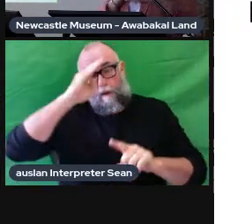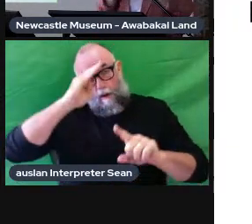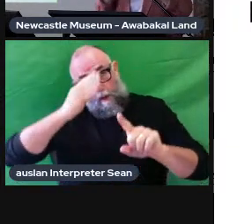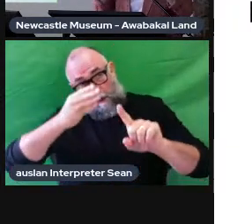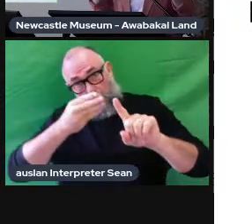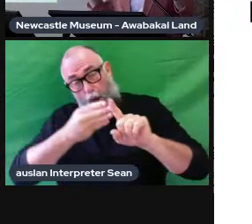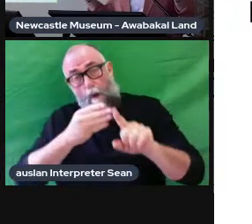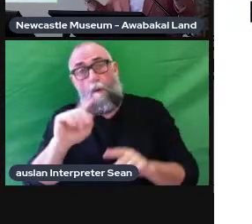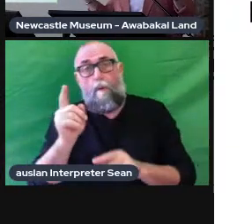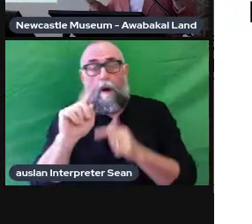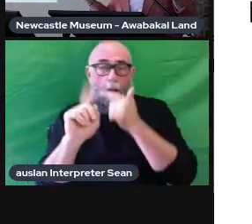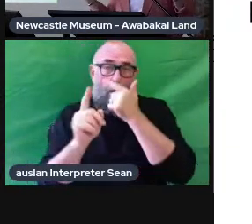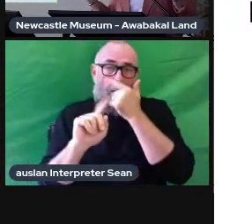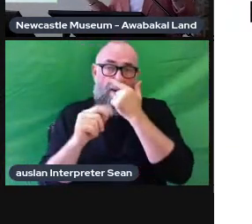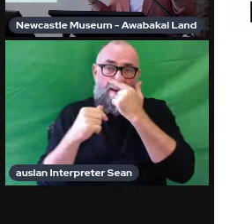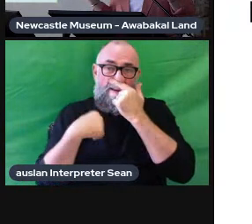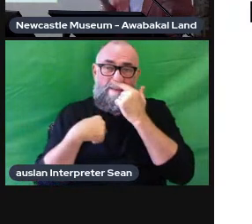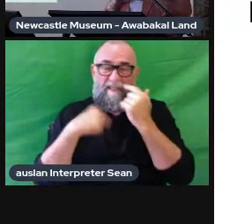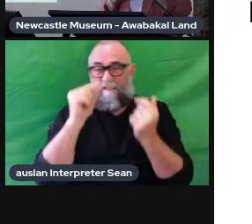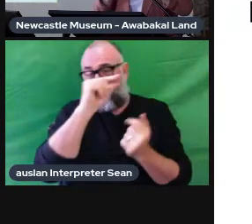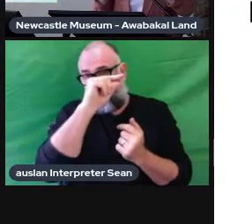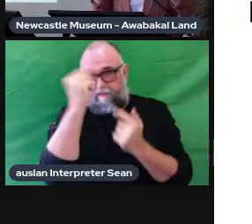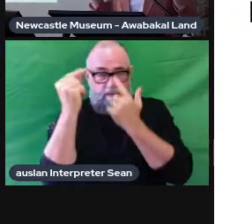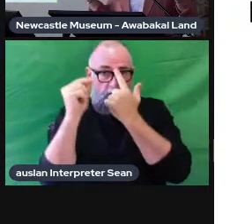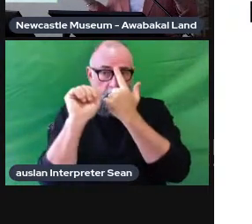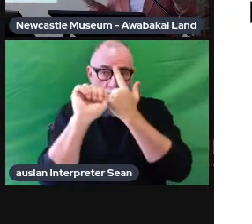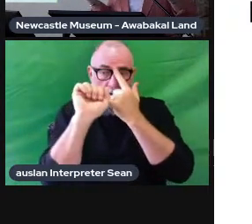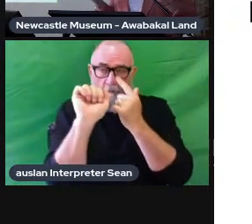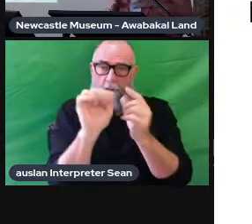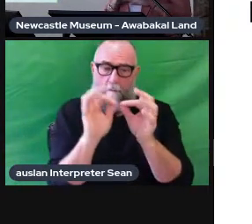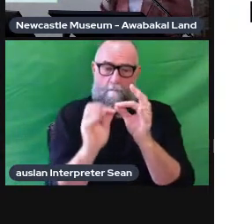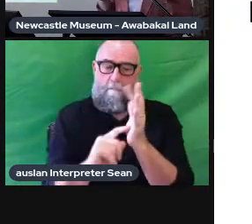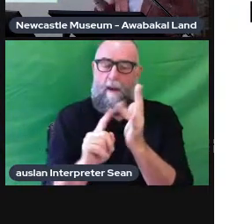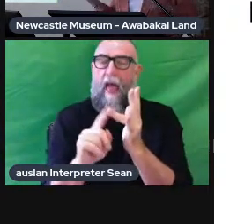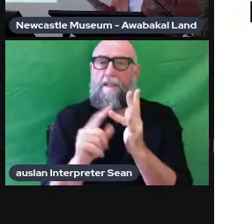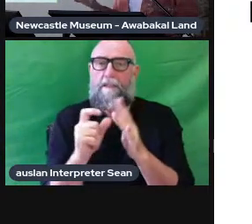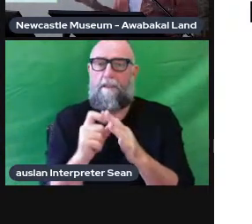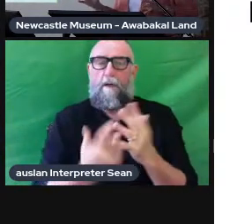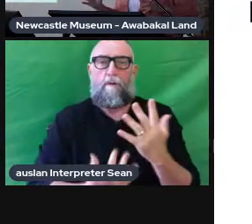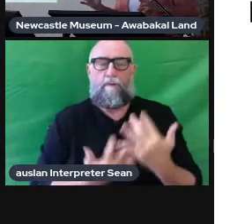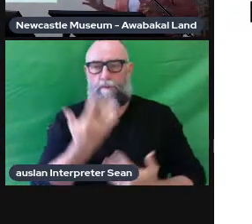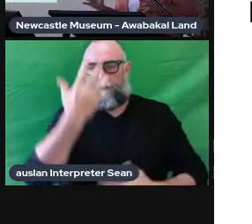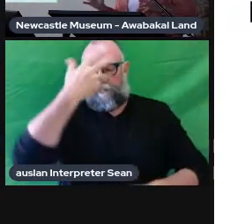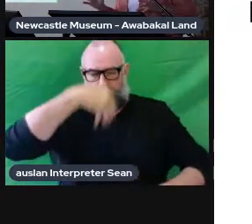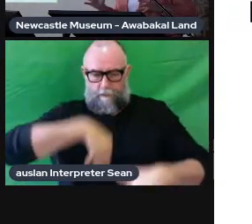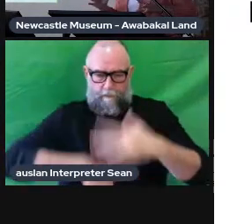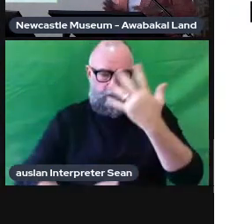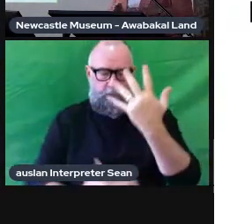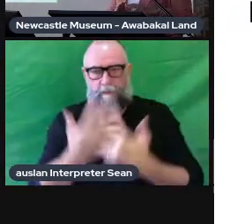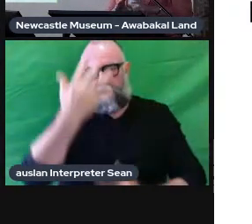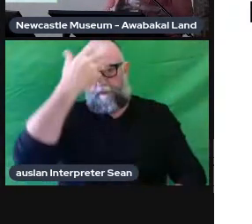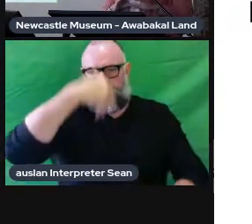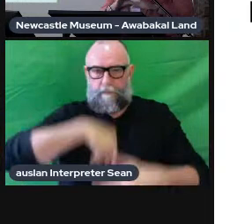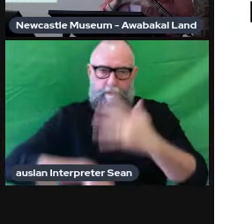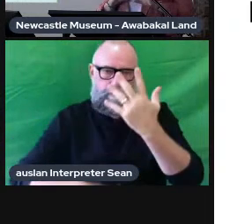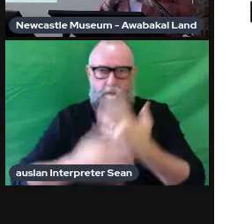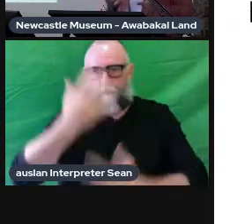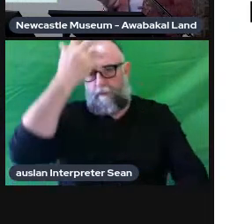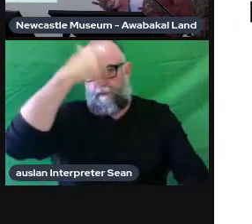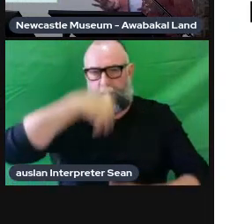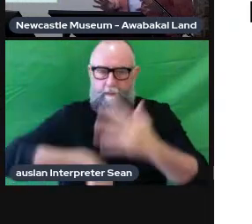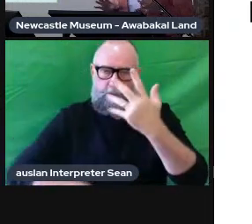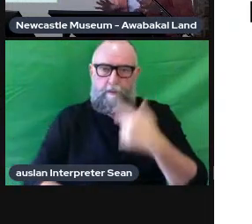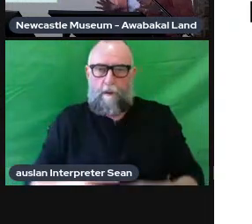blood circulation to flow through those blood vessels without causing any pressure and causing damage to those vessels. We